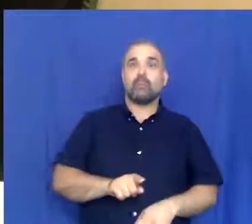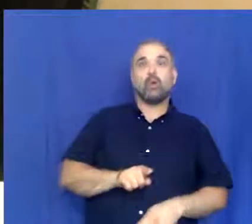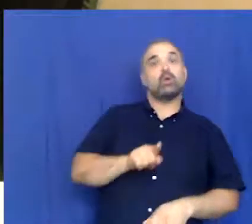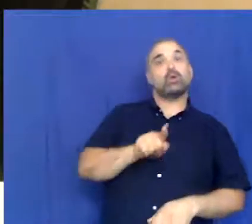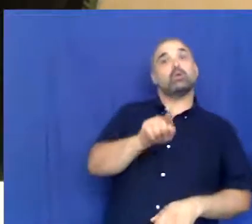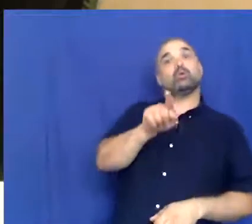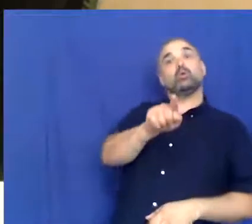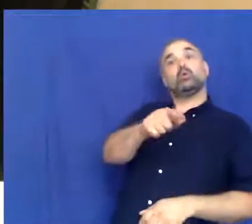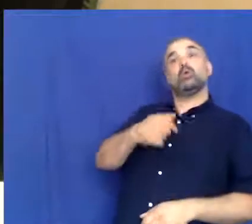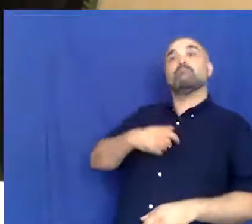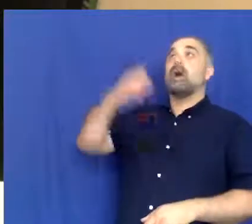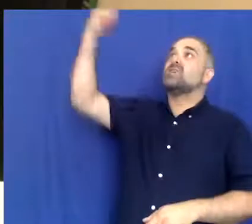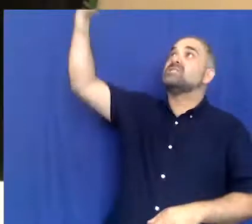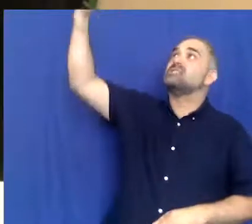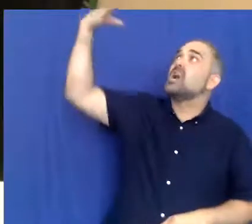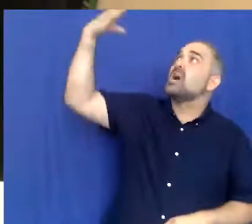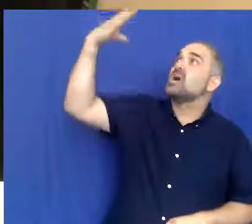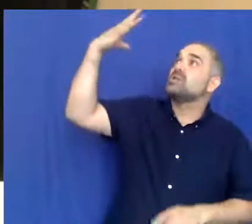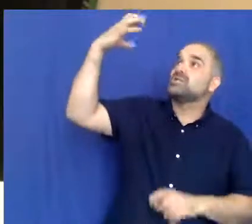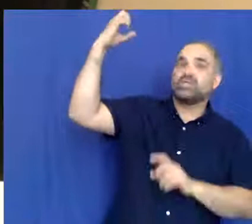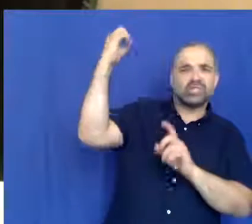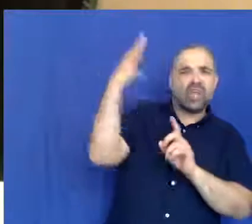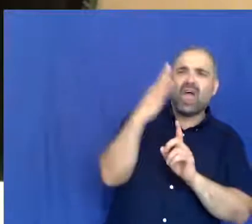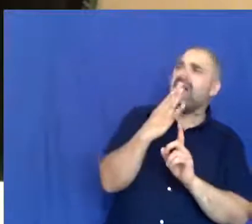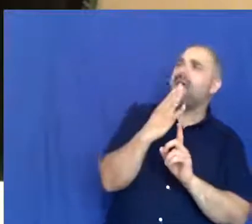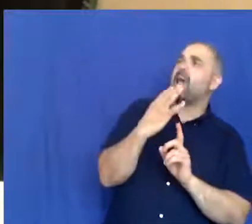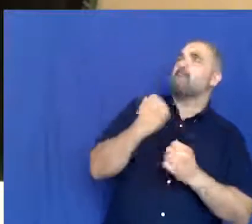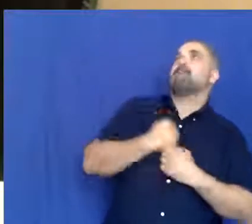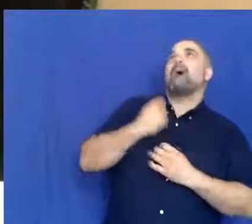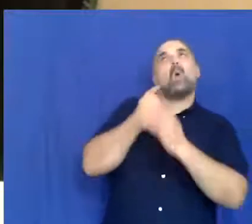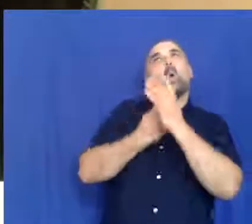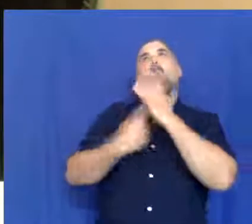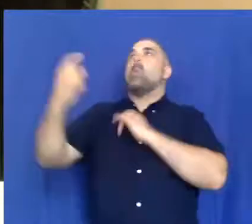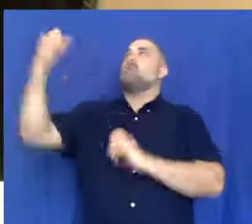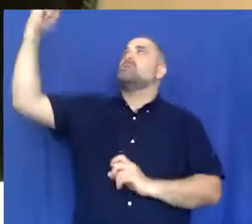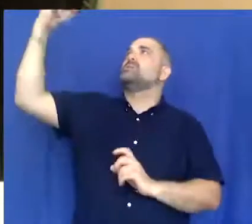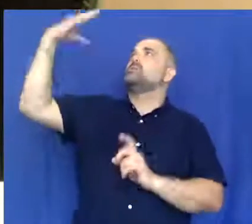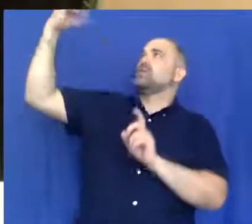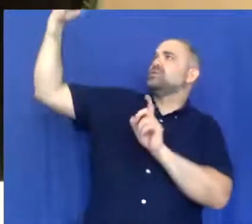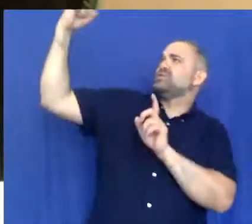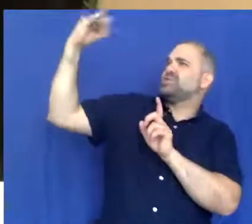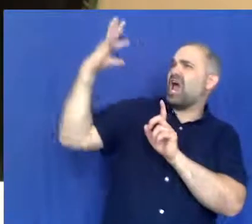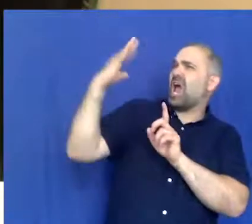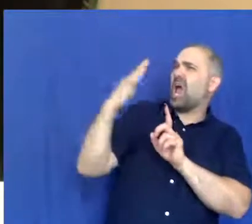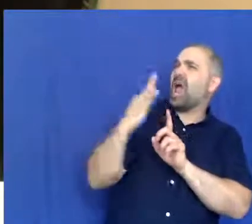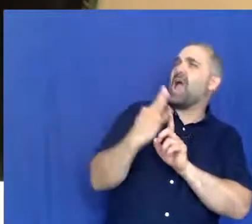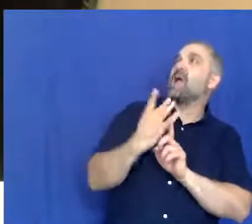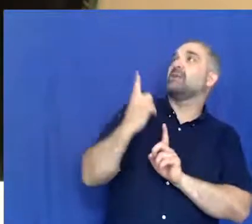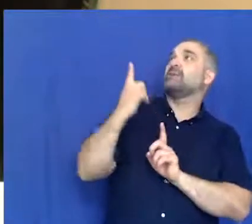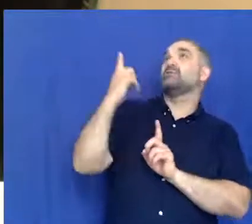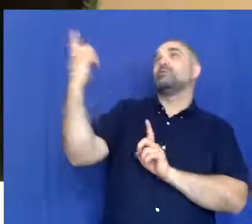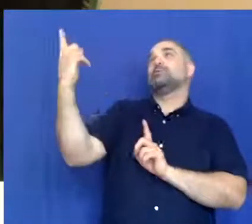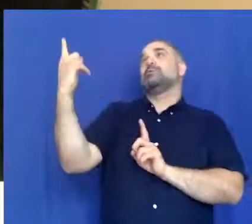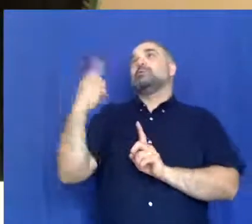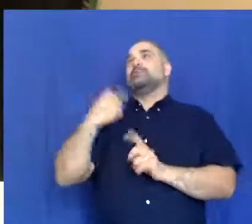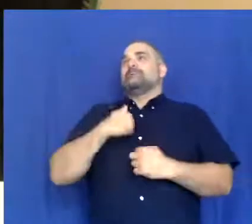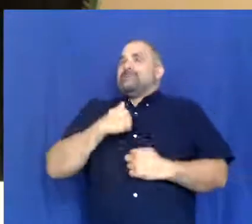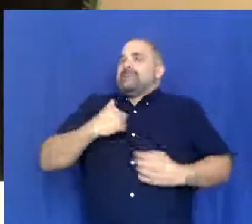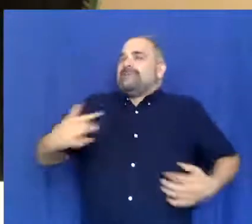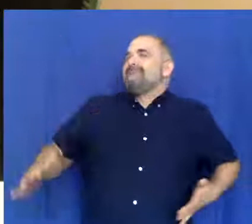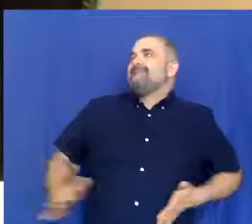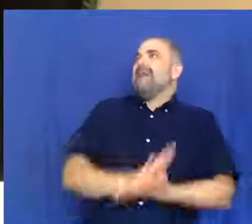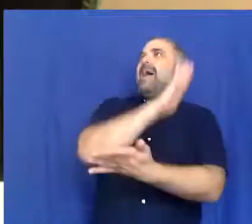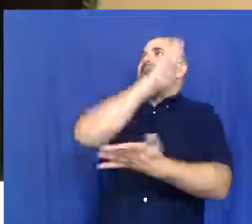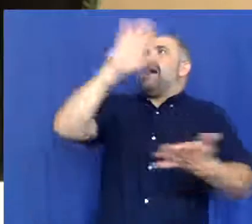You are my sunshine, my only sunshine. You